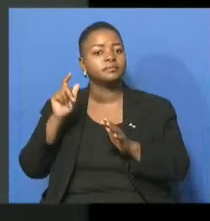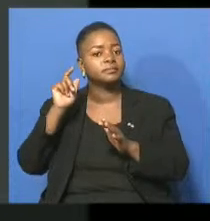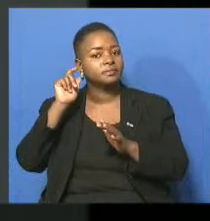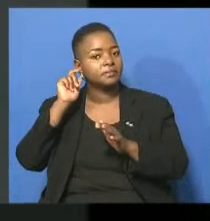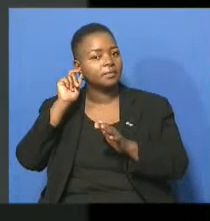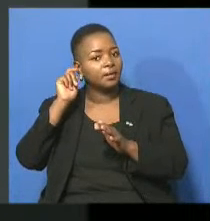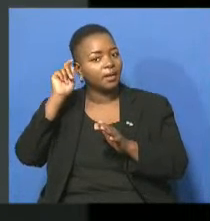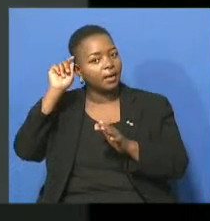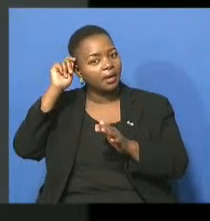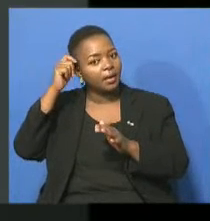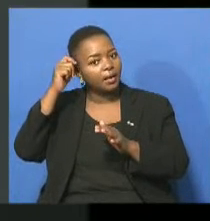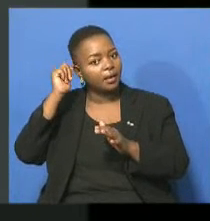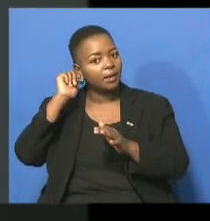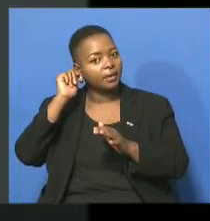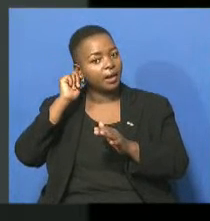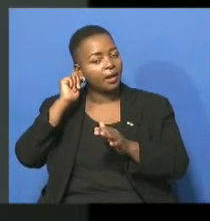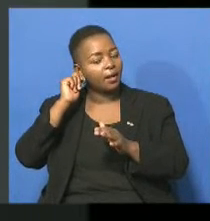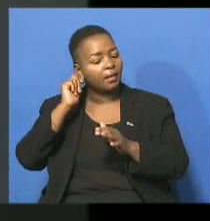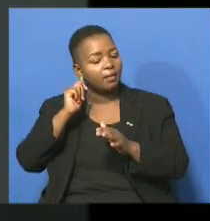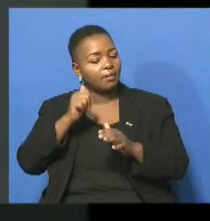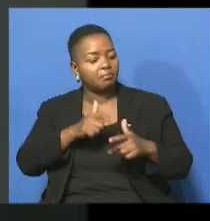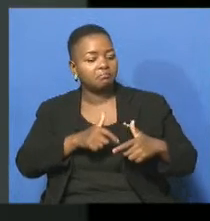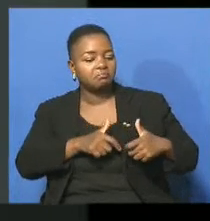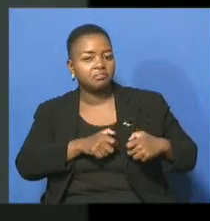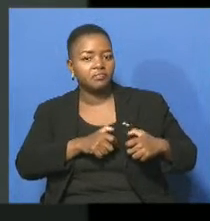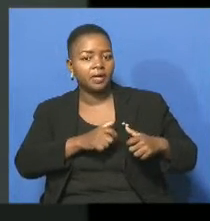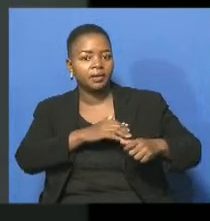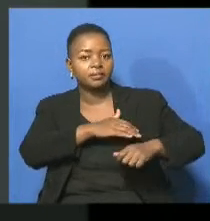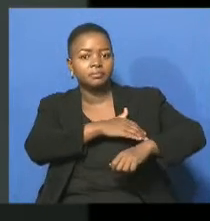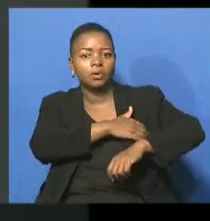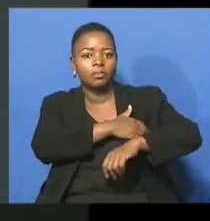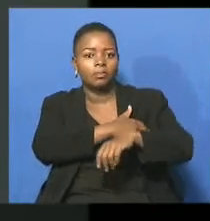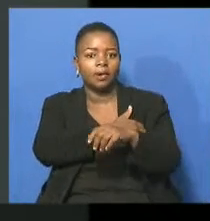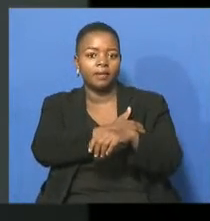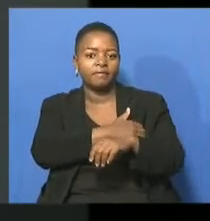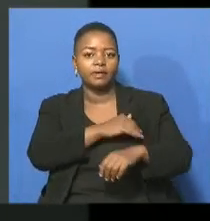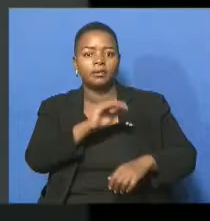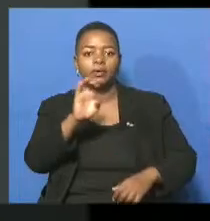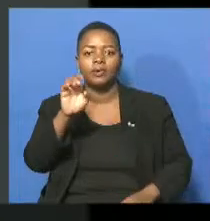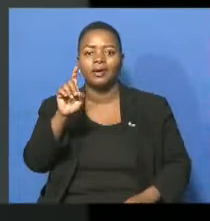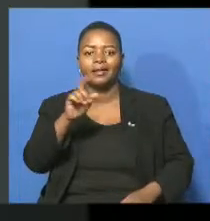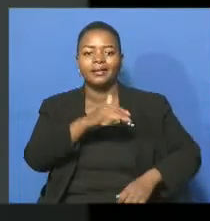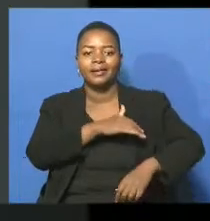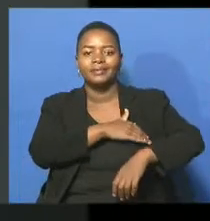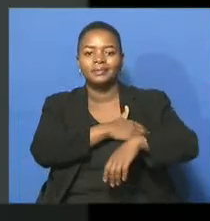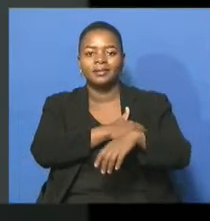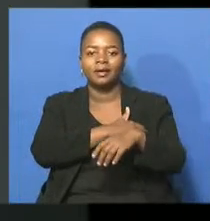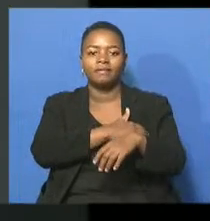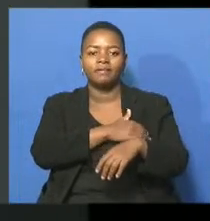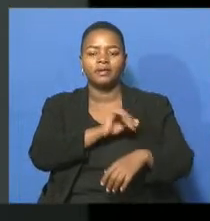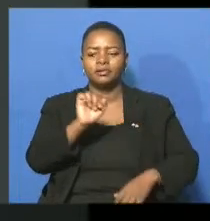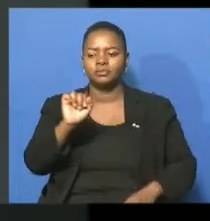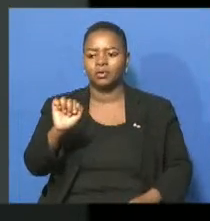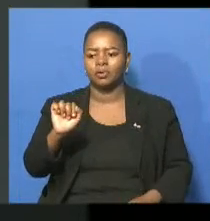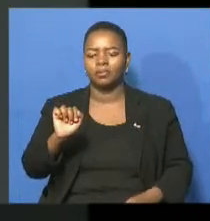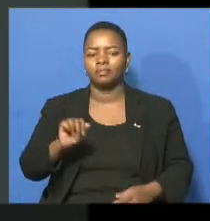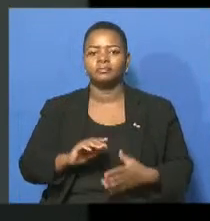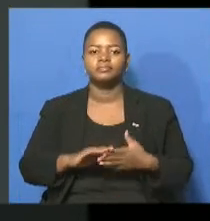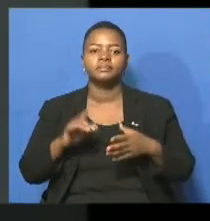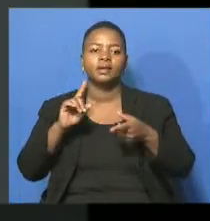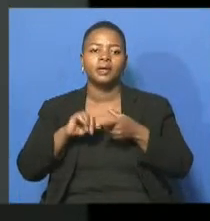girlfriend usually, or an ex-girlfriend, and